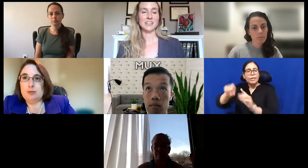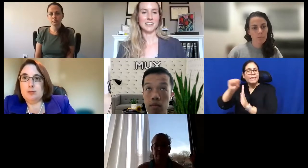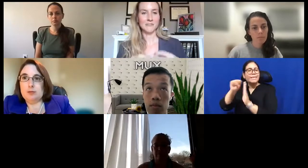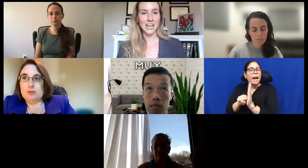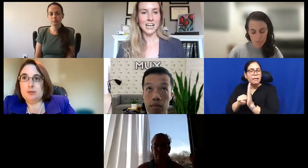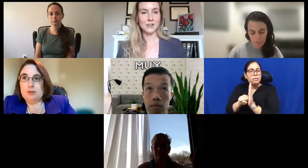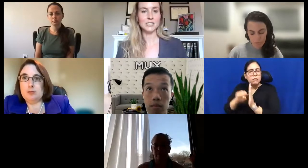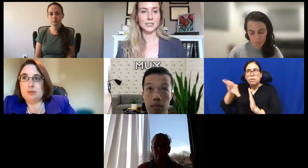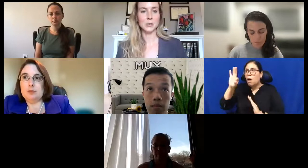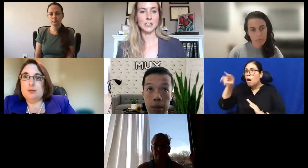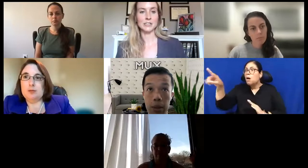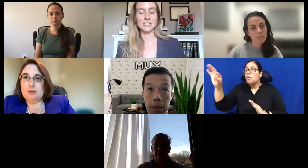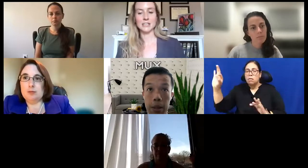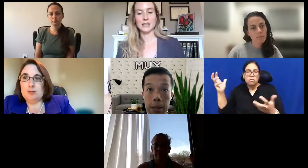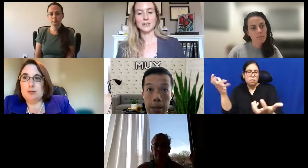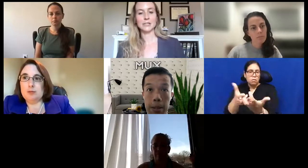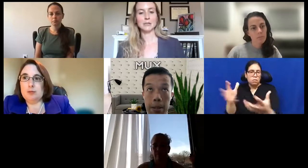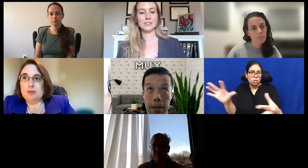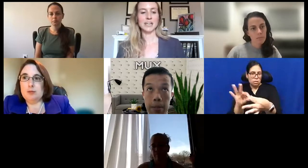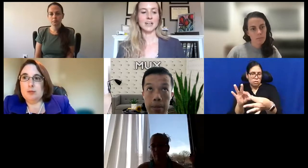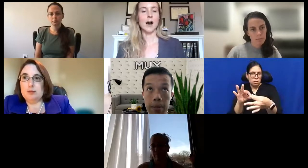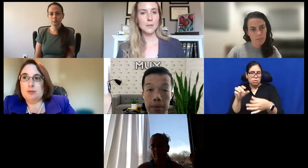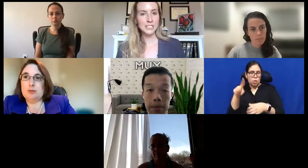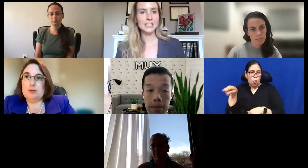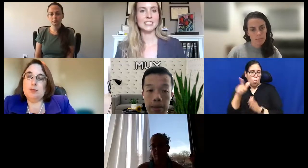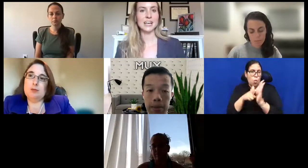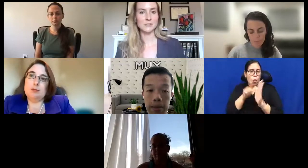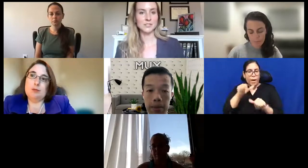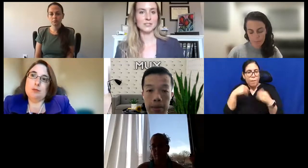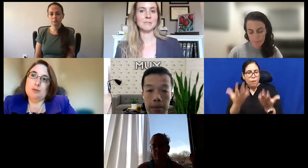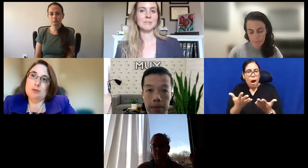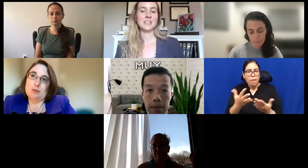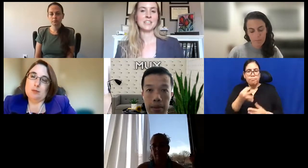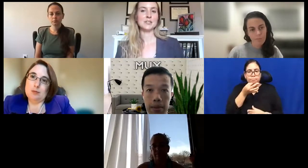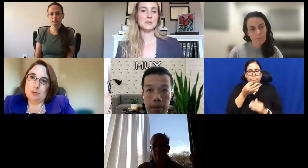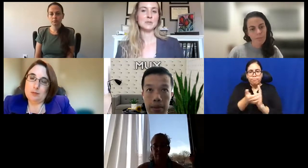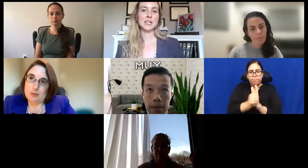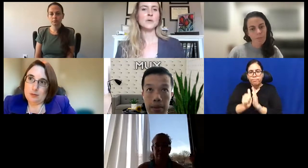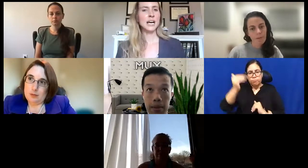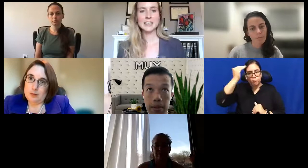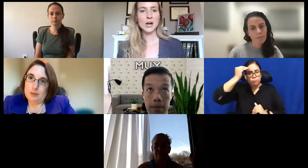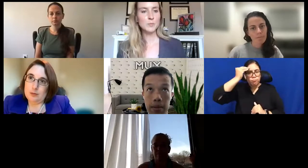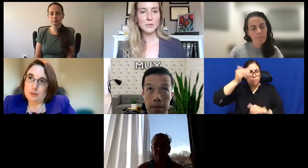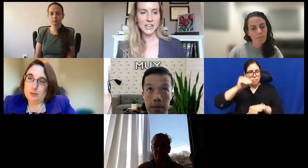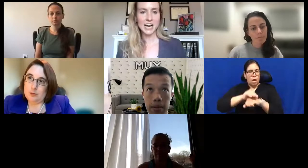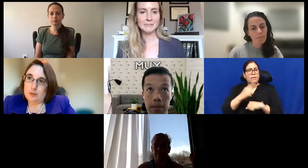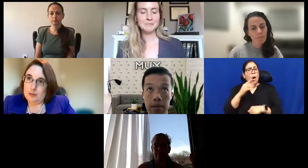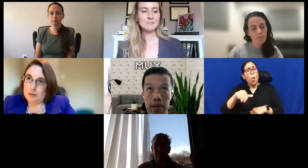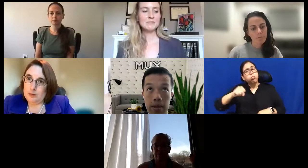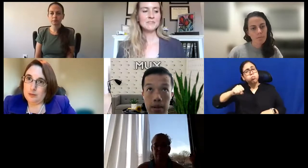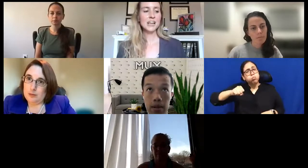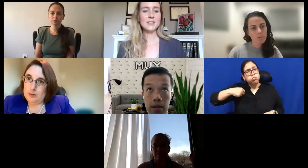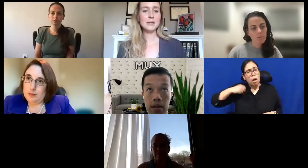and really kind of vet out these lawyers who can provide competent counsel instead of people say, oh yeah, I can help you with